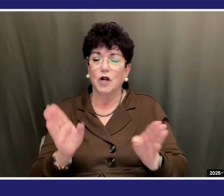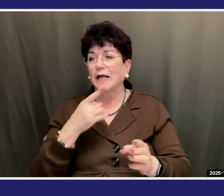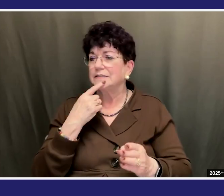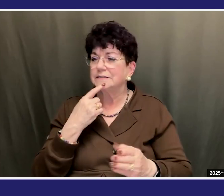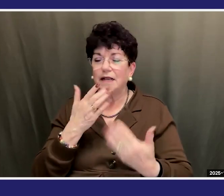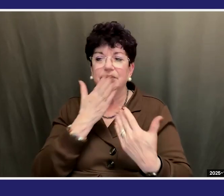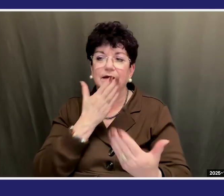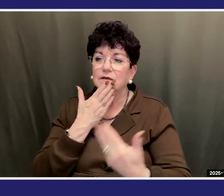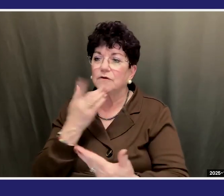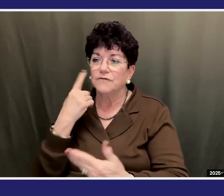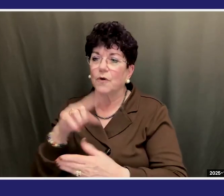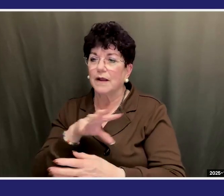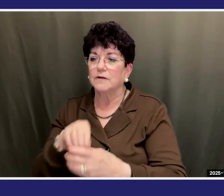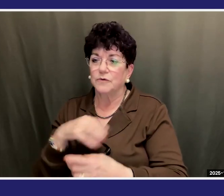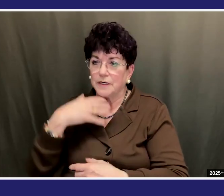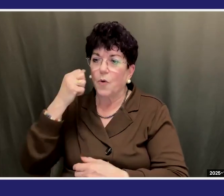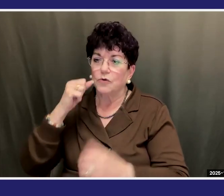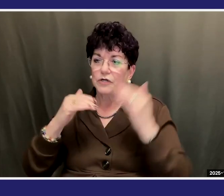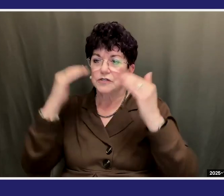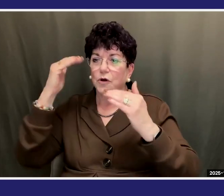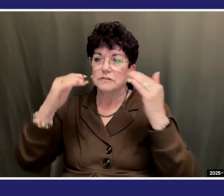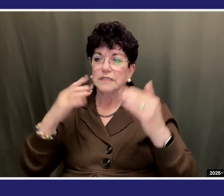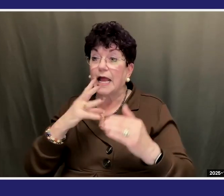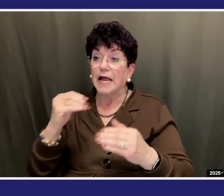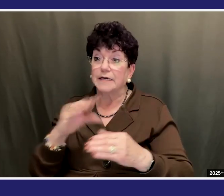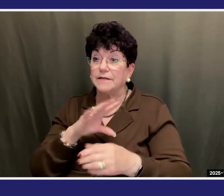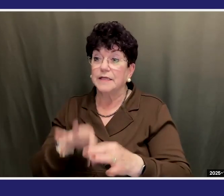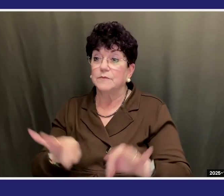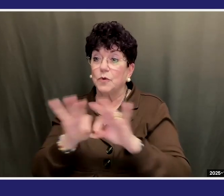for including older adults and the importance of warm lines.